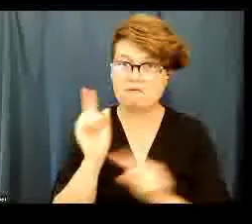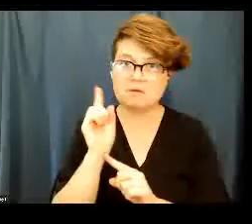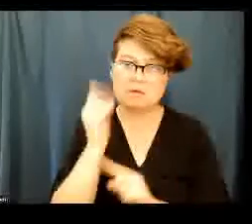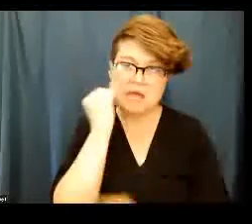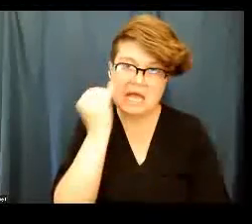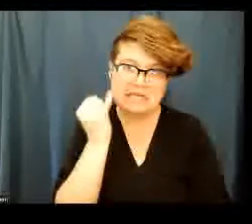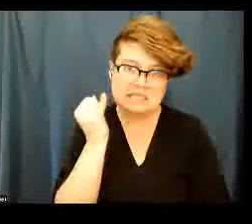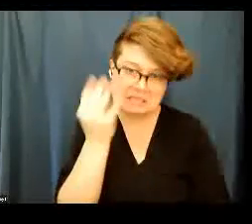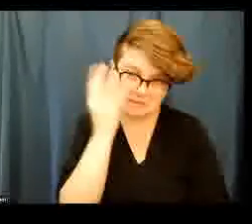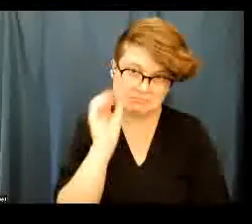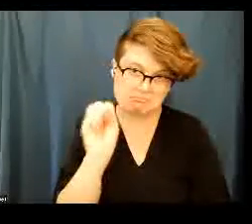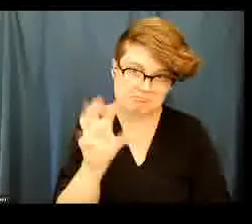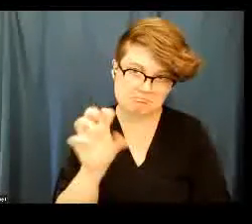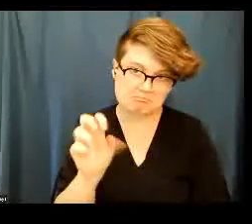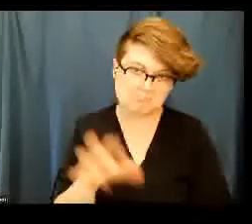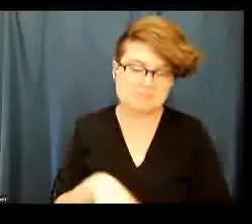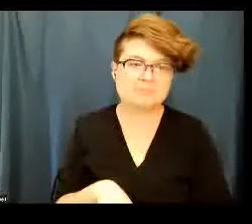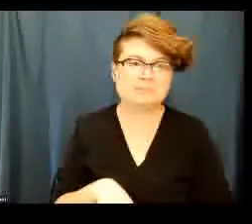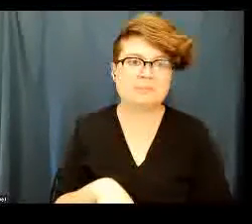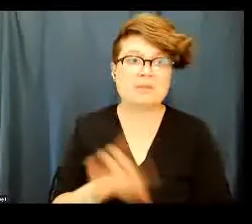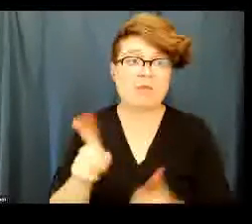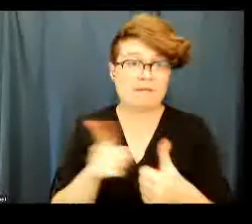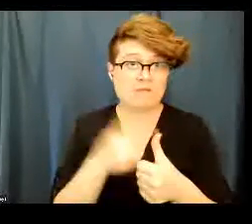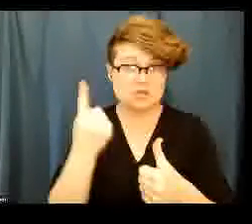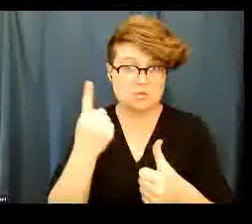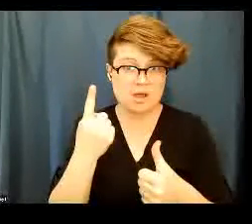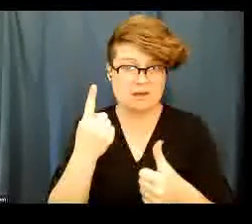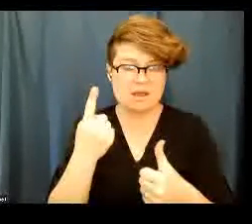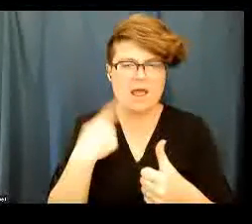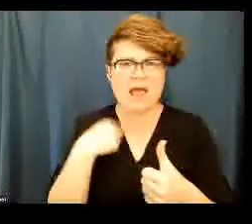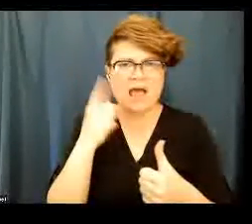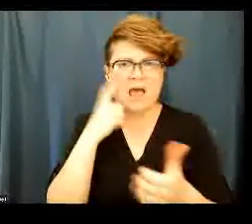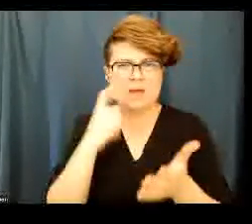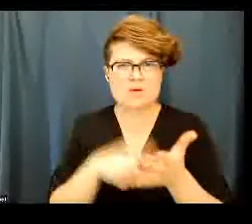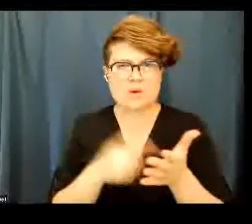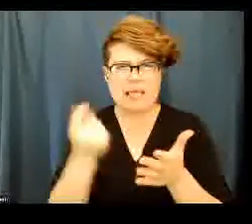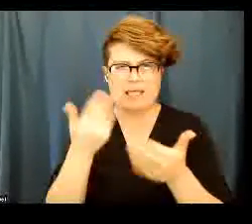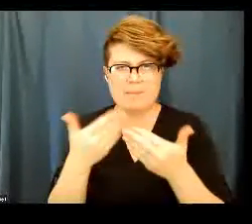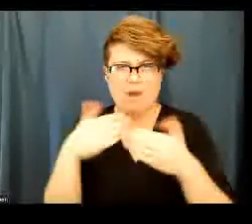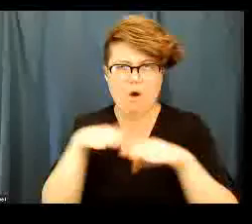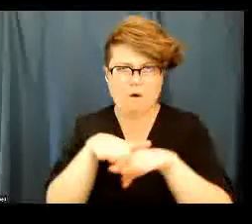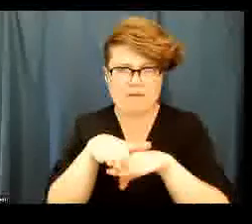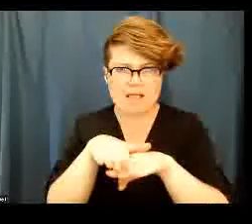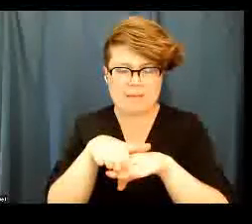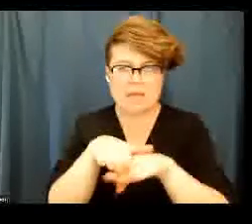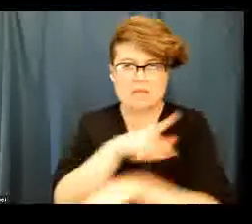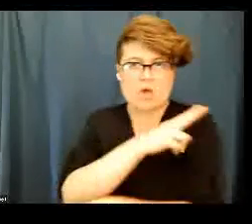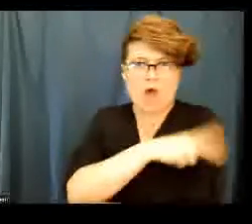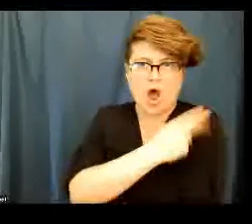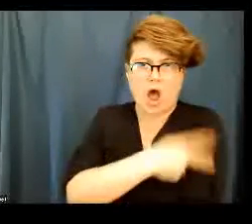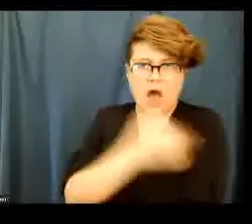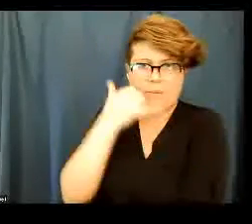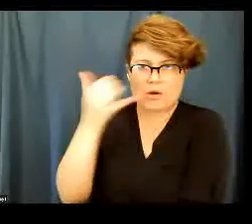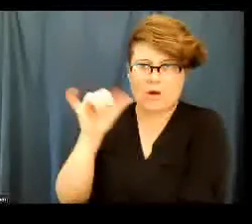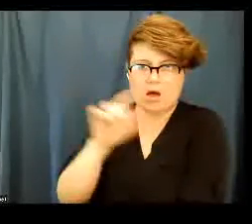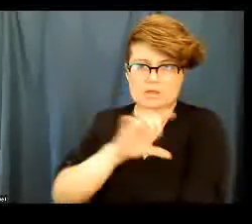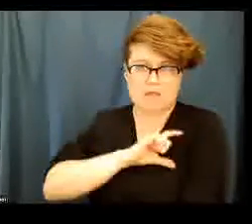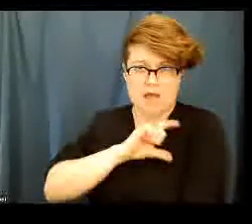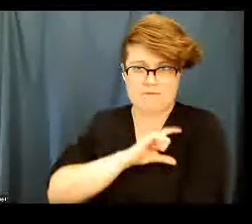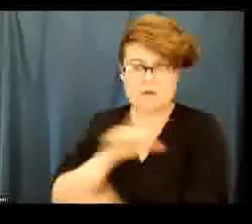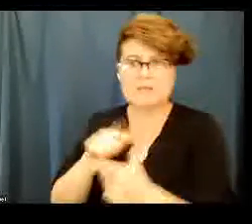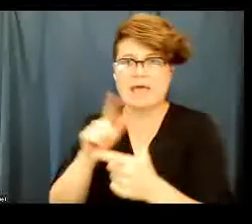one is there's a little bit of overlap where the hospital calls law enforcement to report, and then the